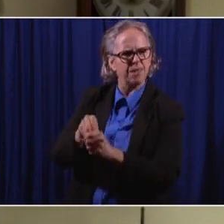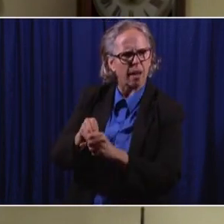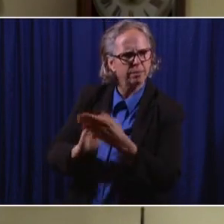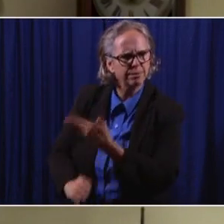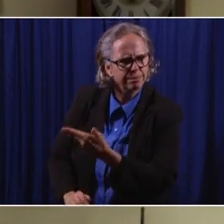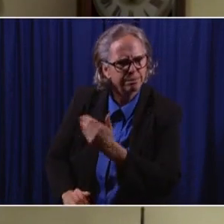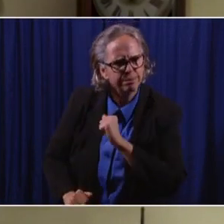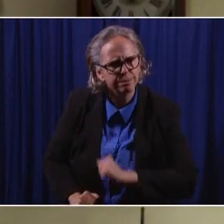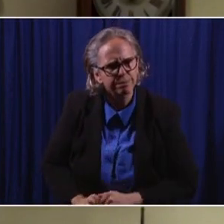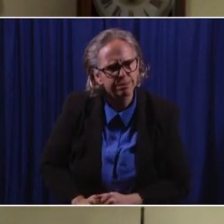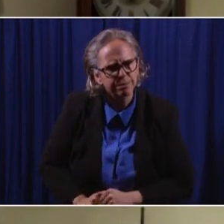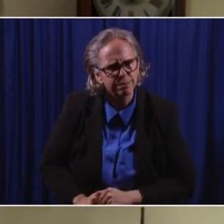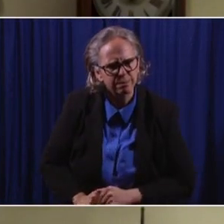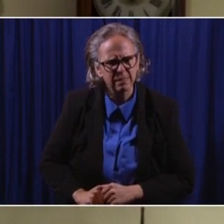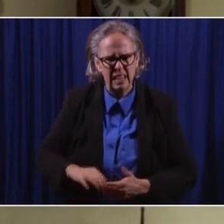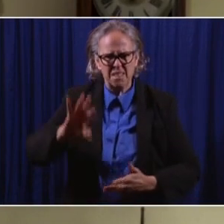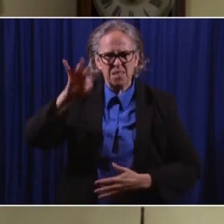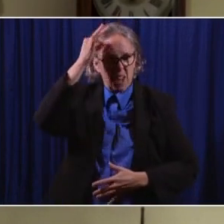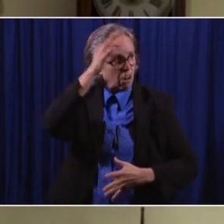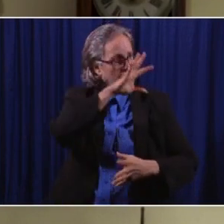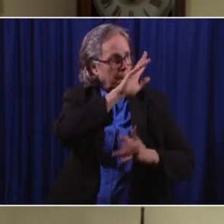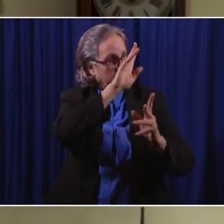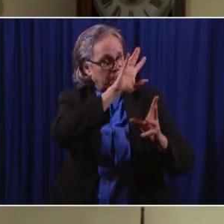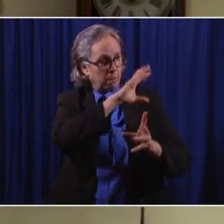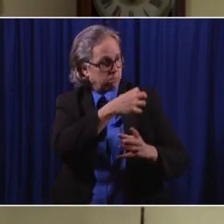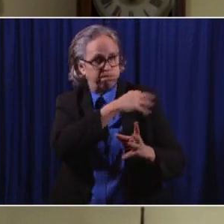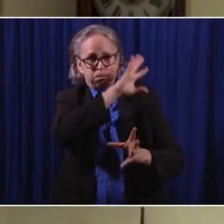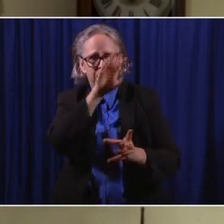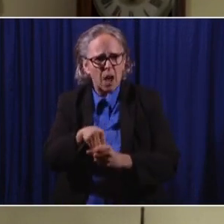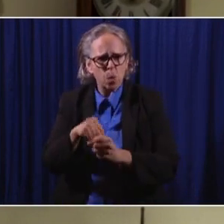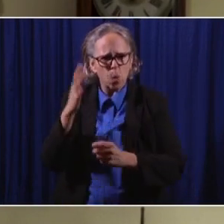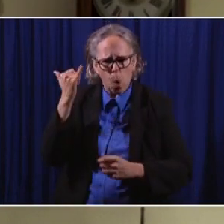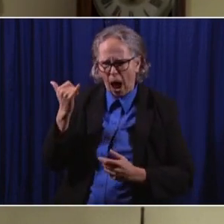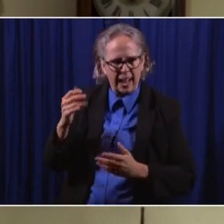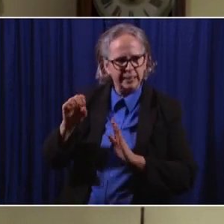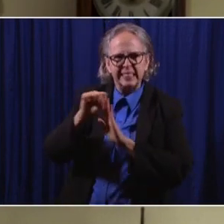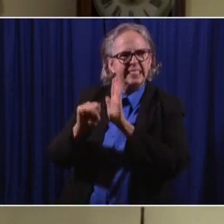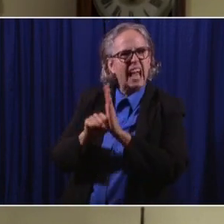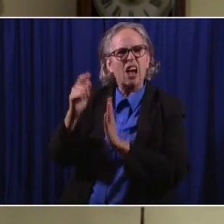week after week. And that is that state law isn't tough enough on these criminals.